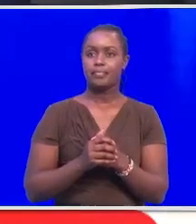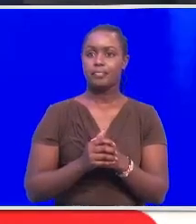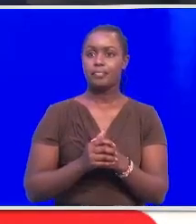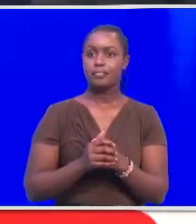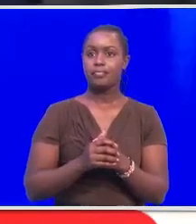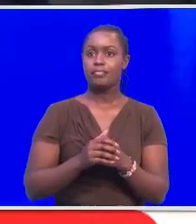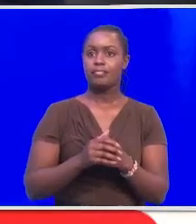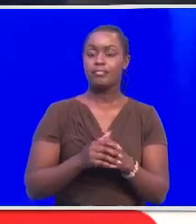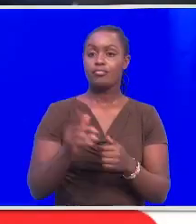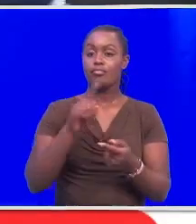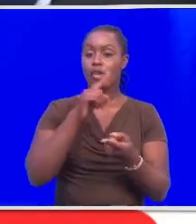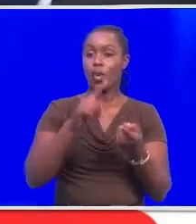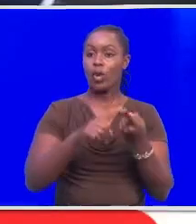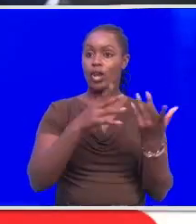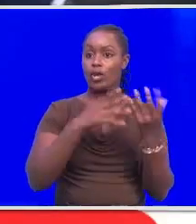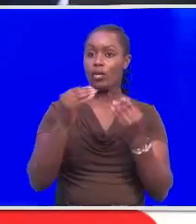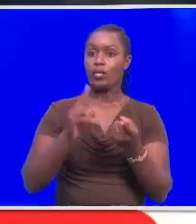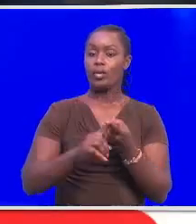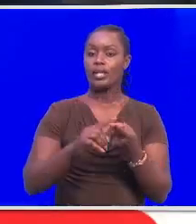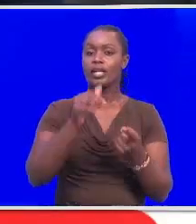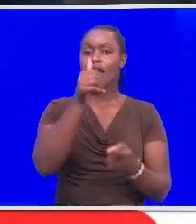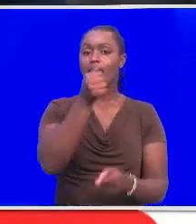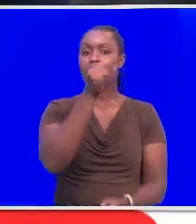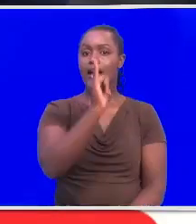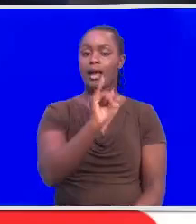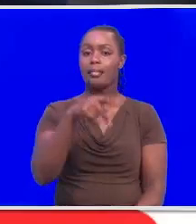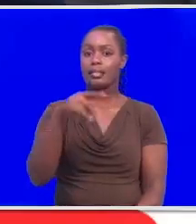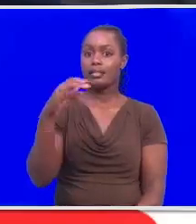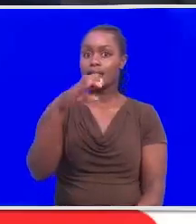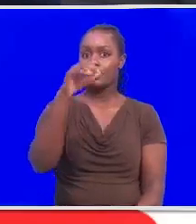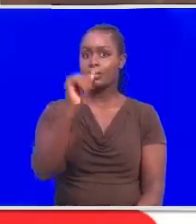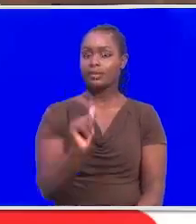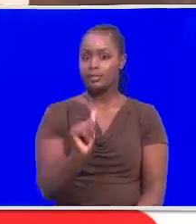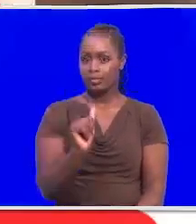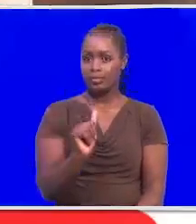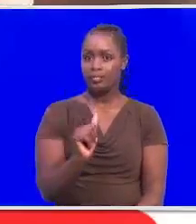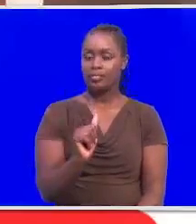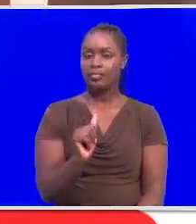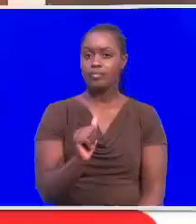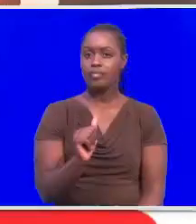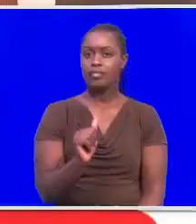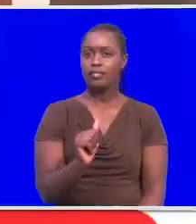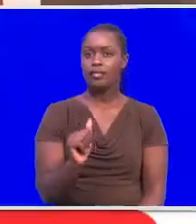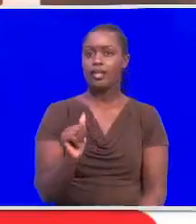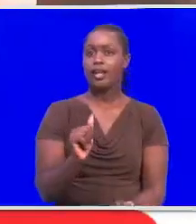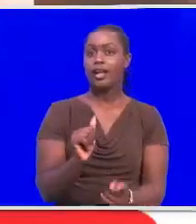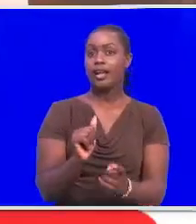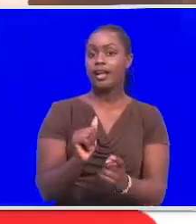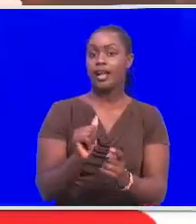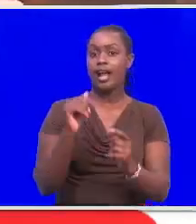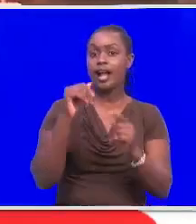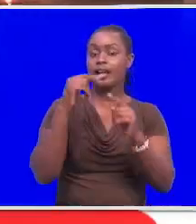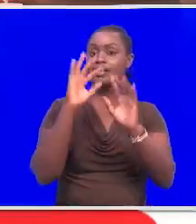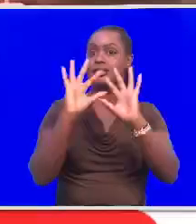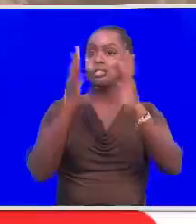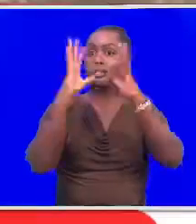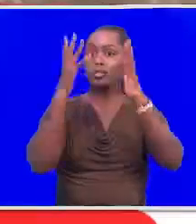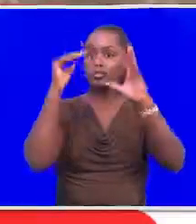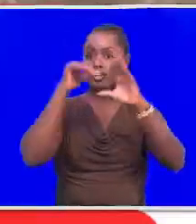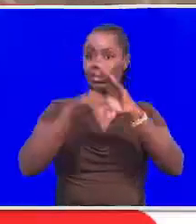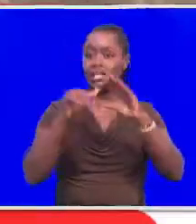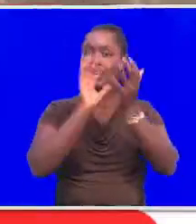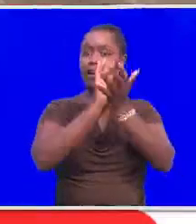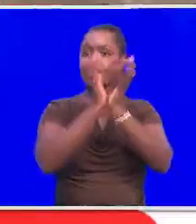Speaking during the African Independent Pentecostal Church of Africa, AIPCA centenary celebrations at Kasarani